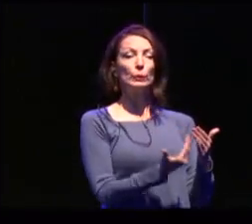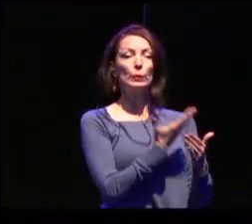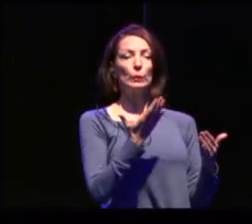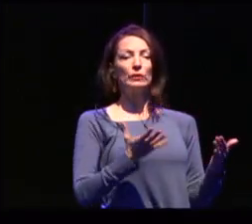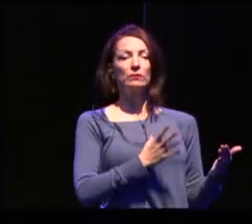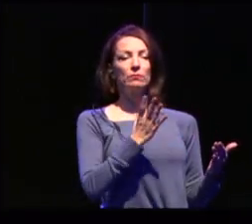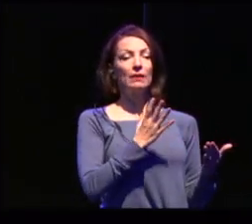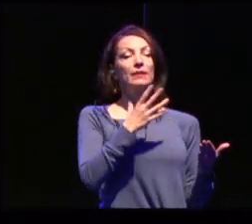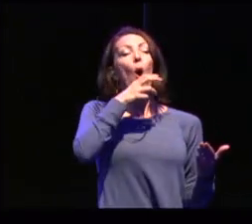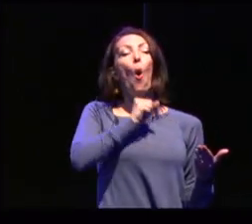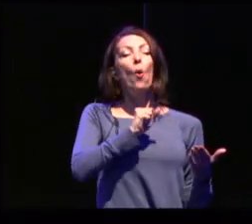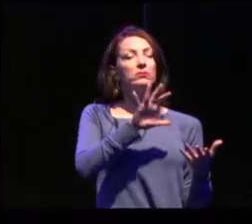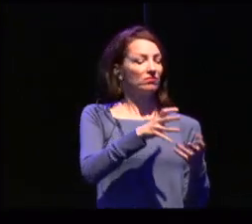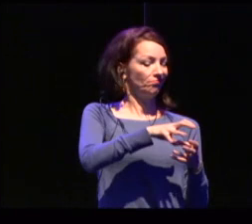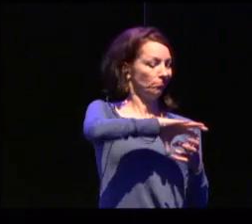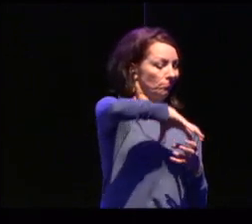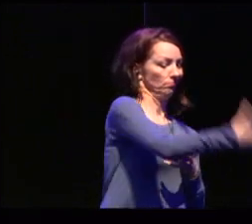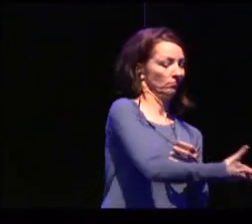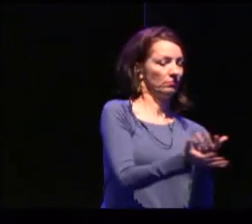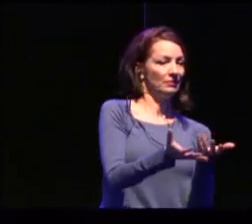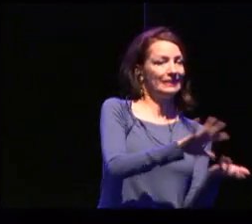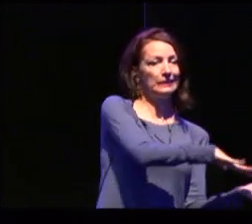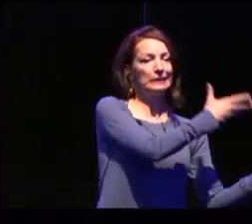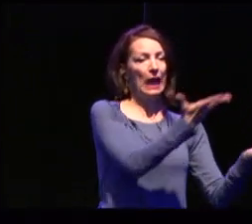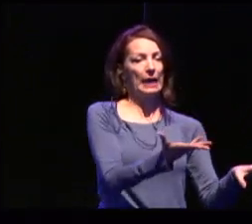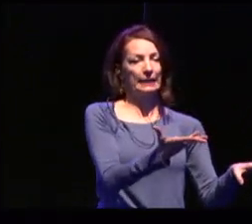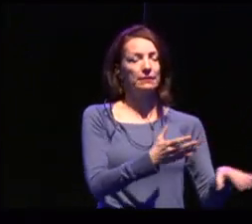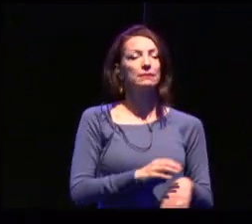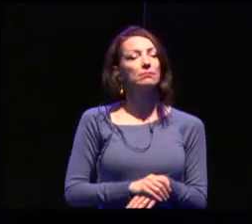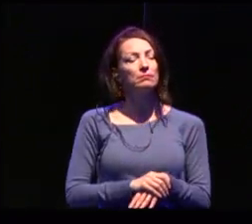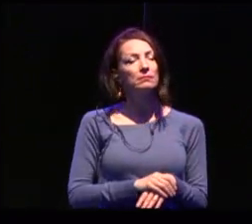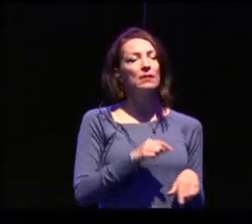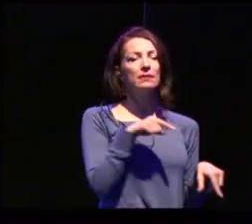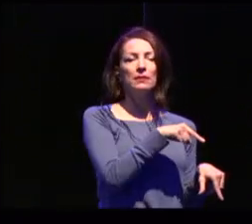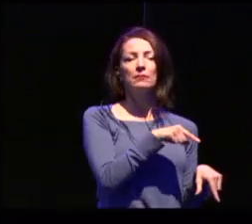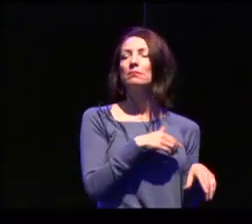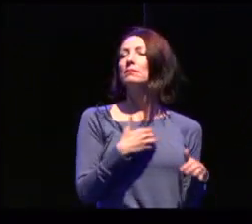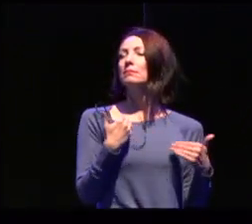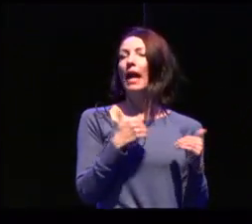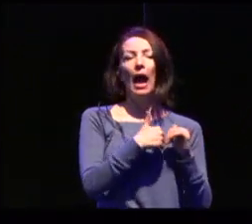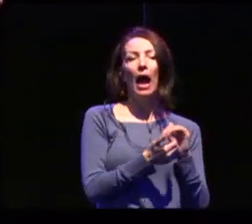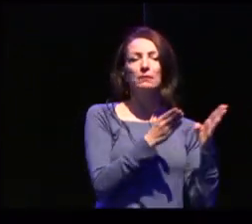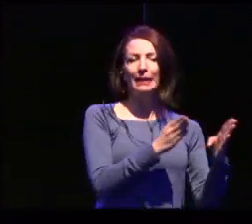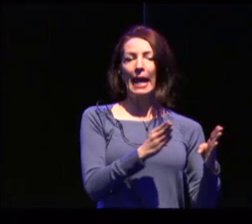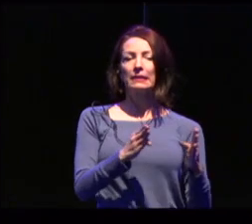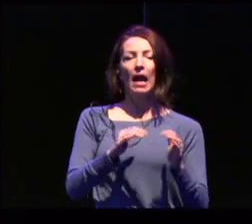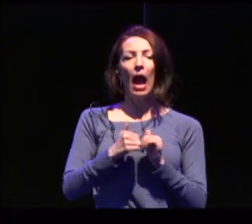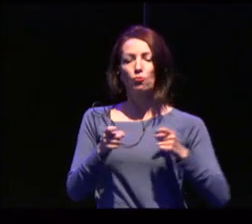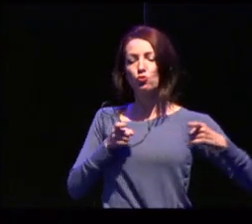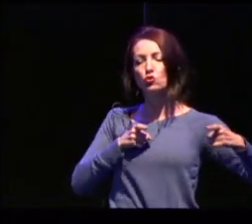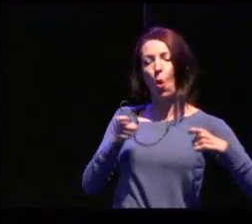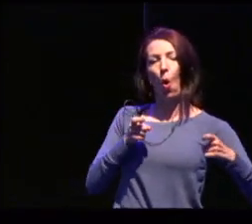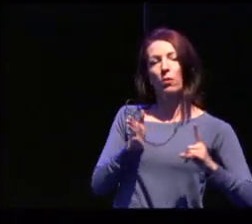the old dying. And the decadent has plans for years in advance as to how it's going to control and